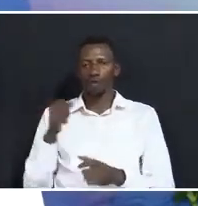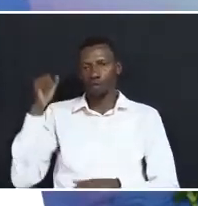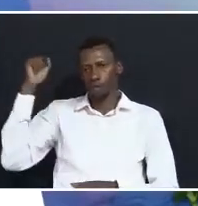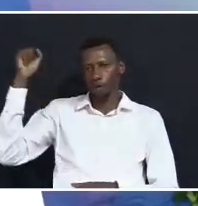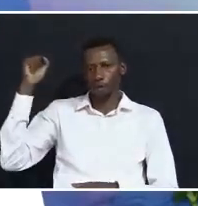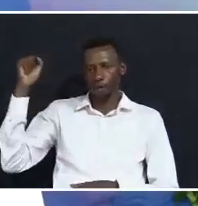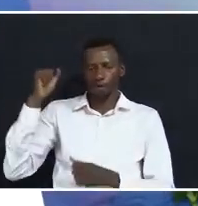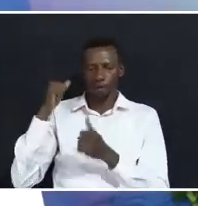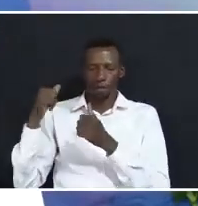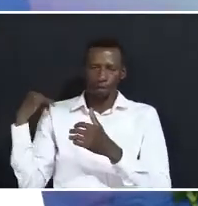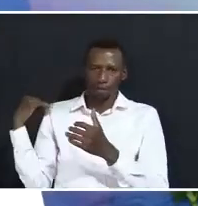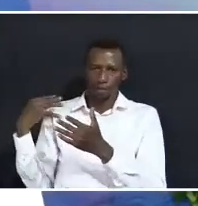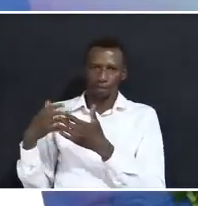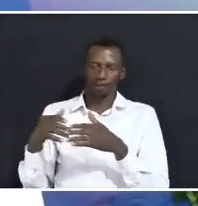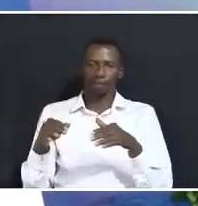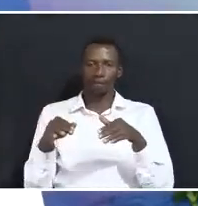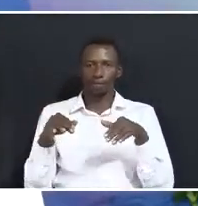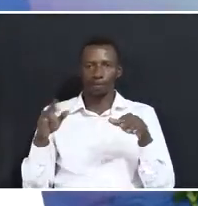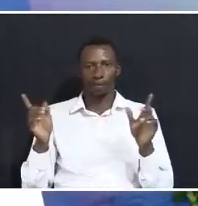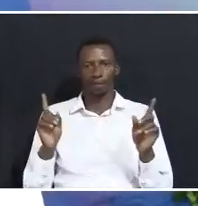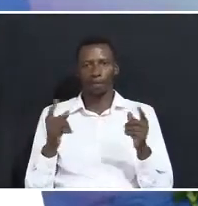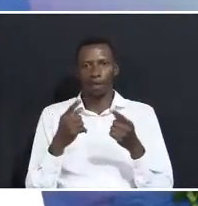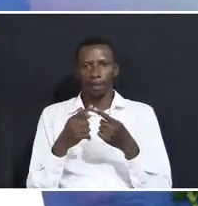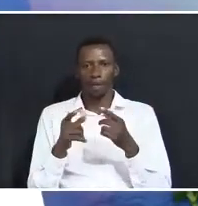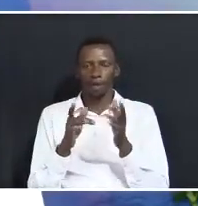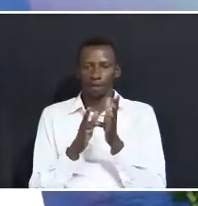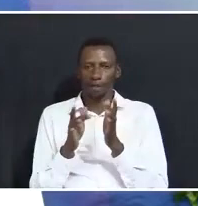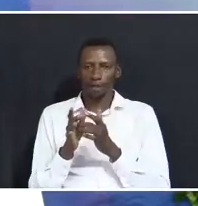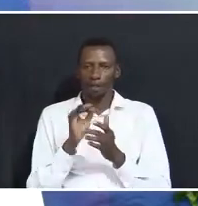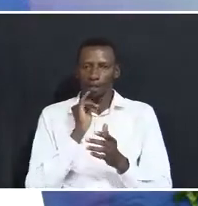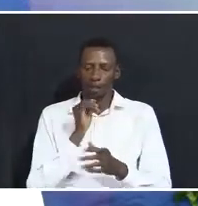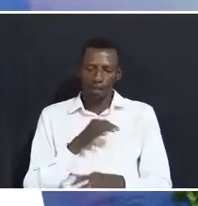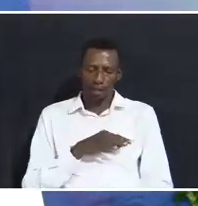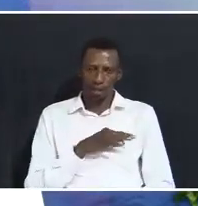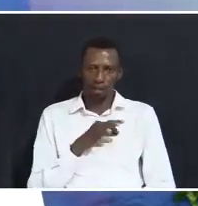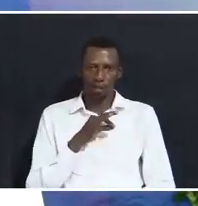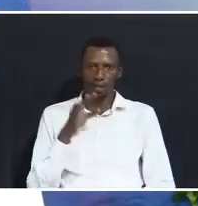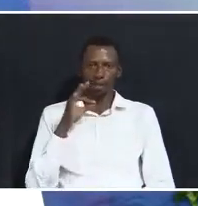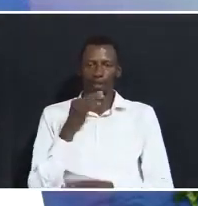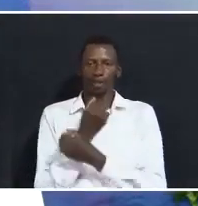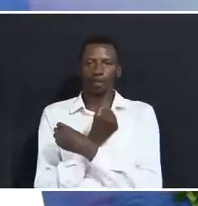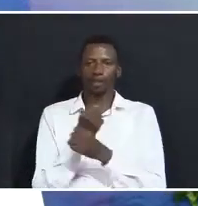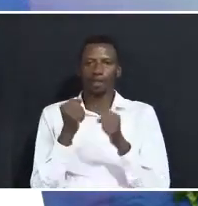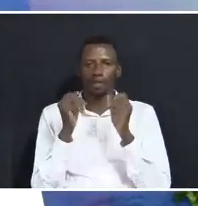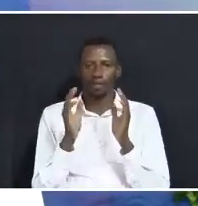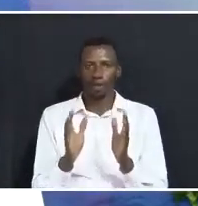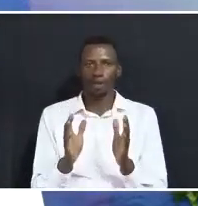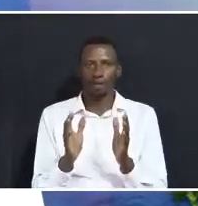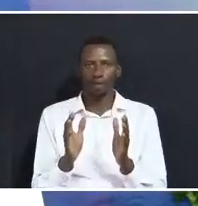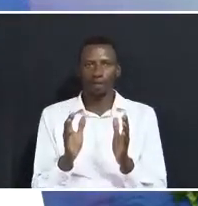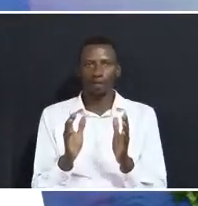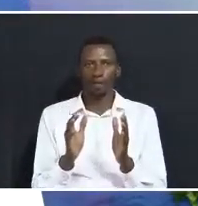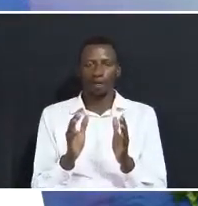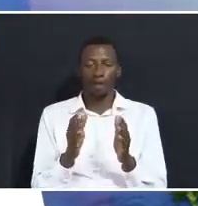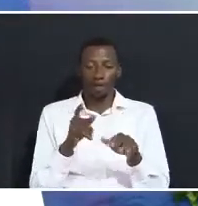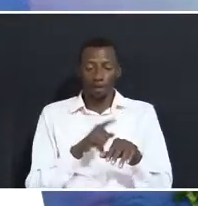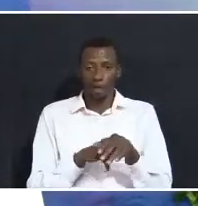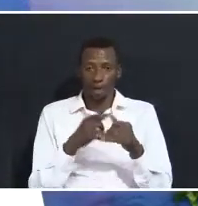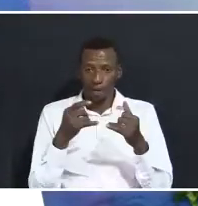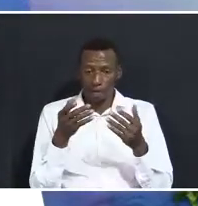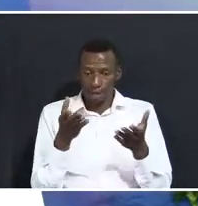while. But he is a spiritual savior. Whereas it might not be clear to all of them, but this